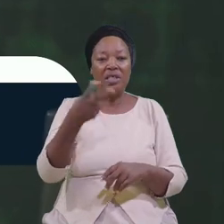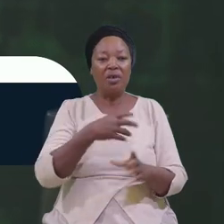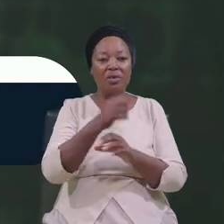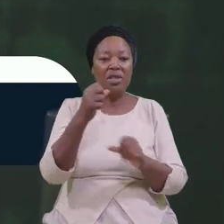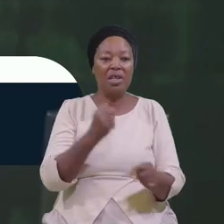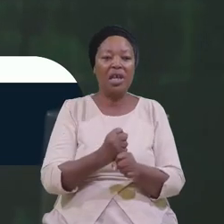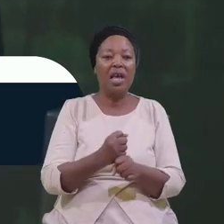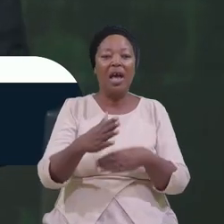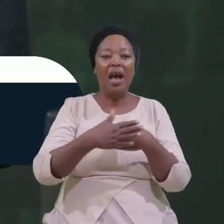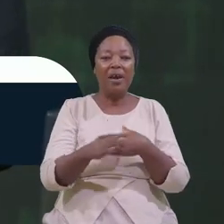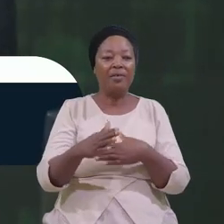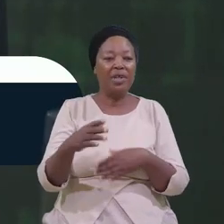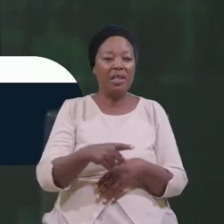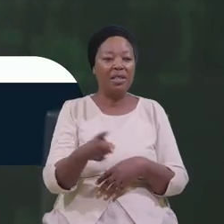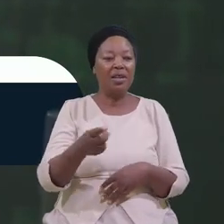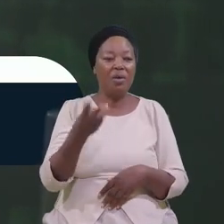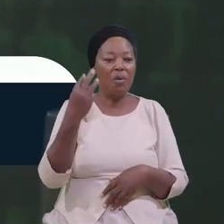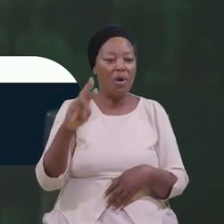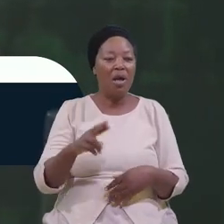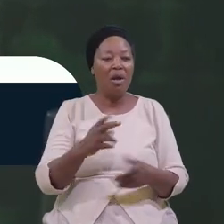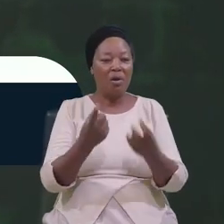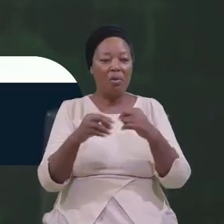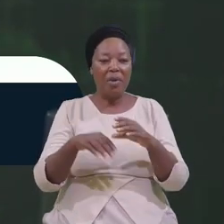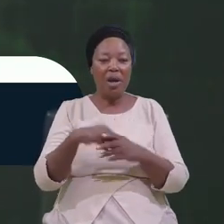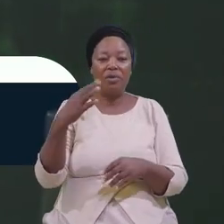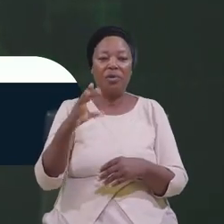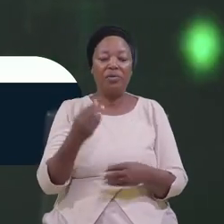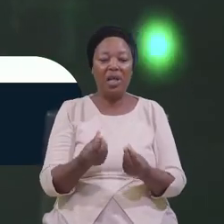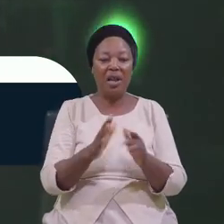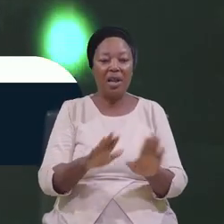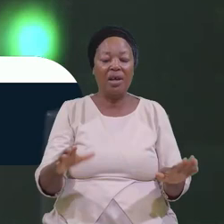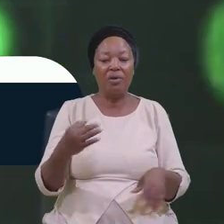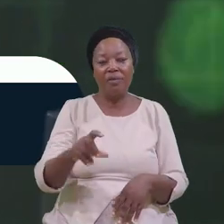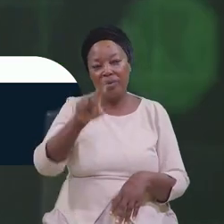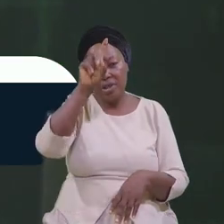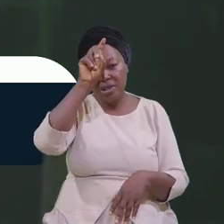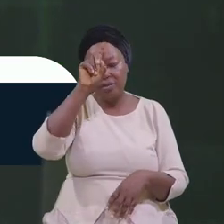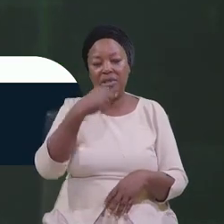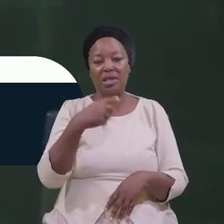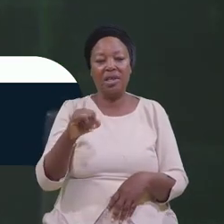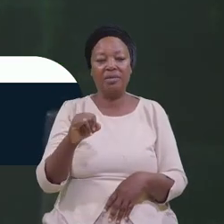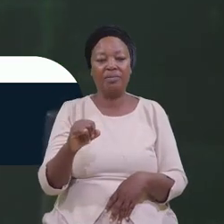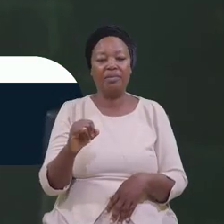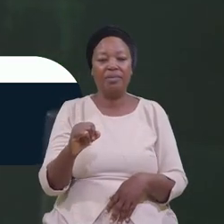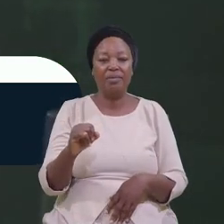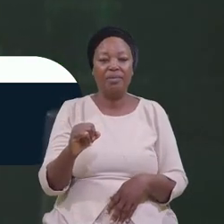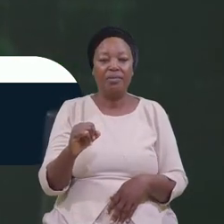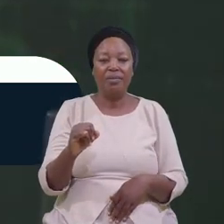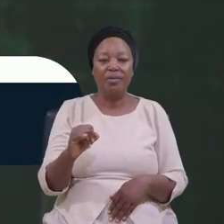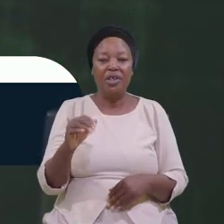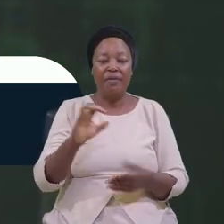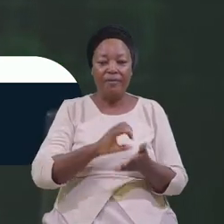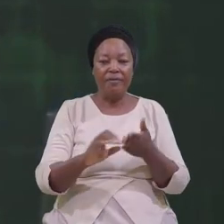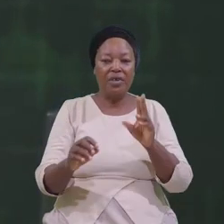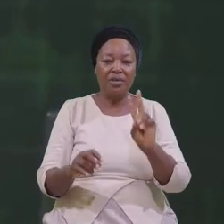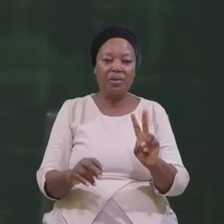year after they were come out of the land of Egypt, saying, in verse